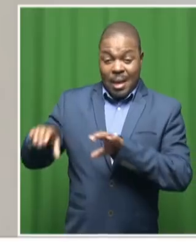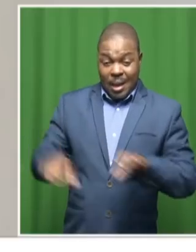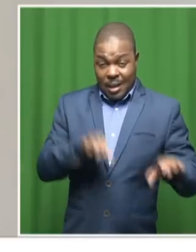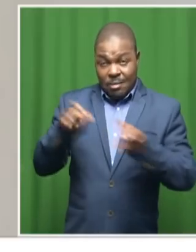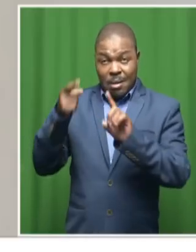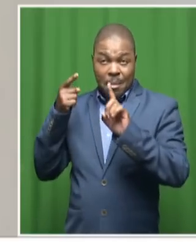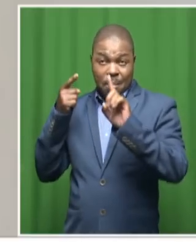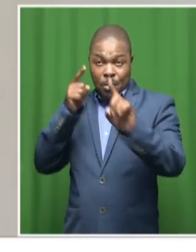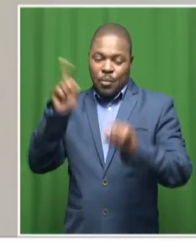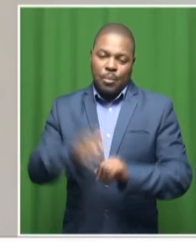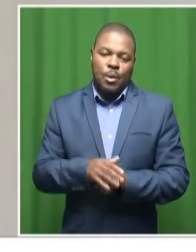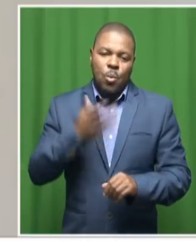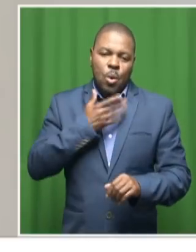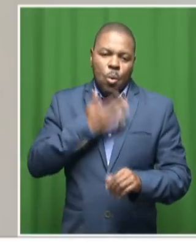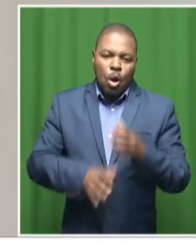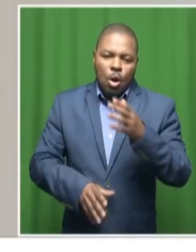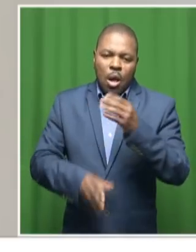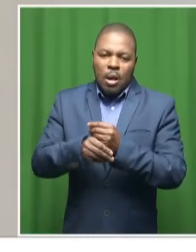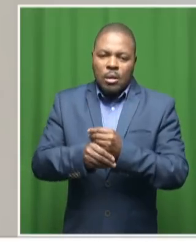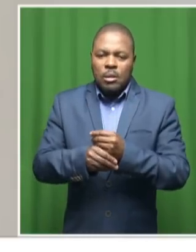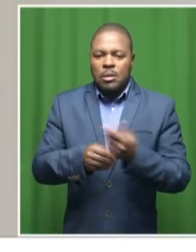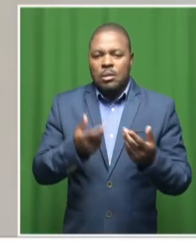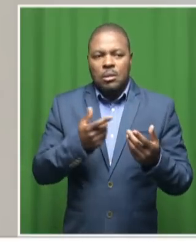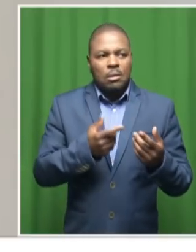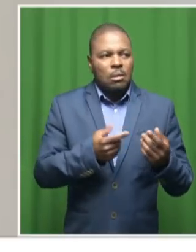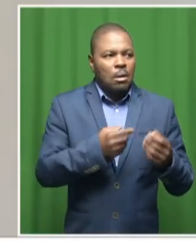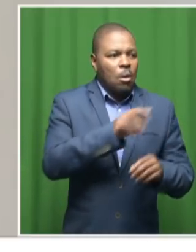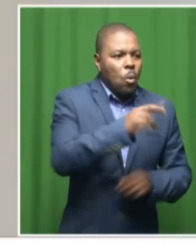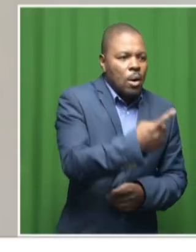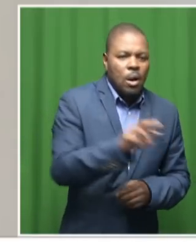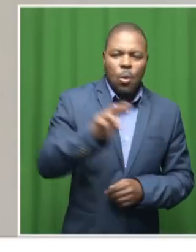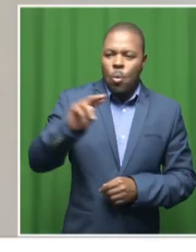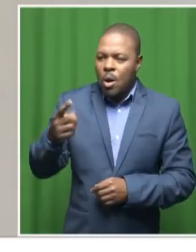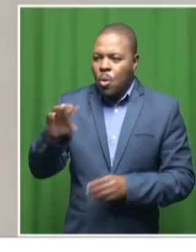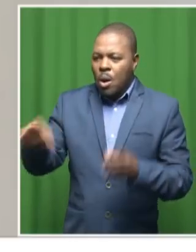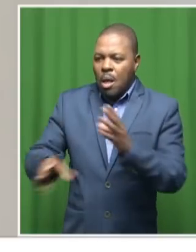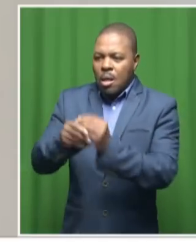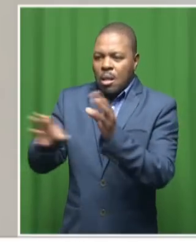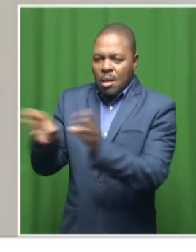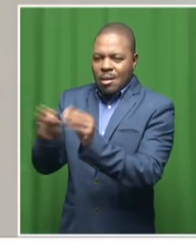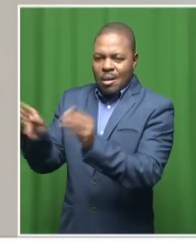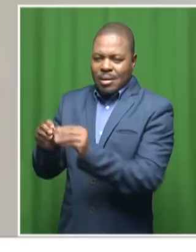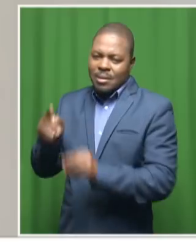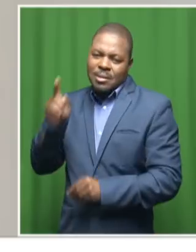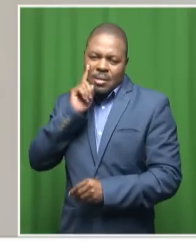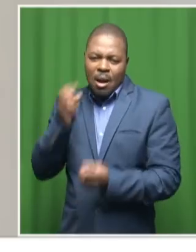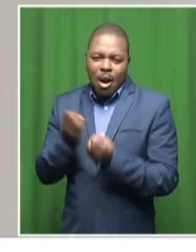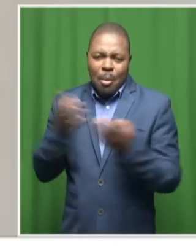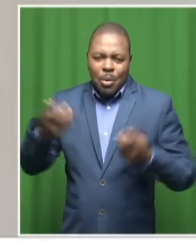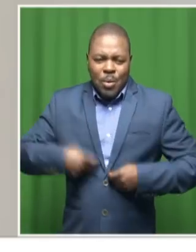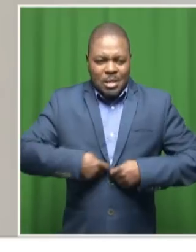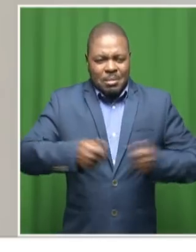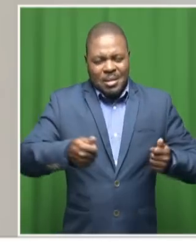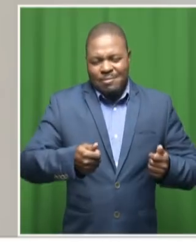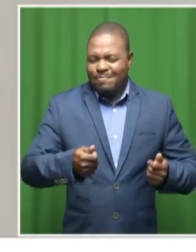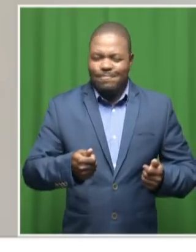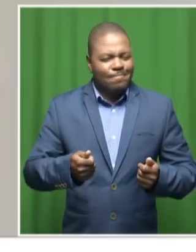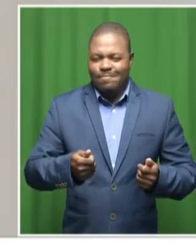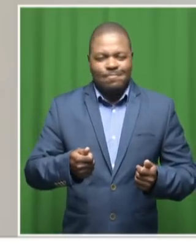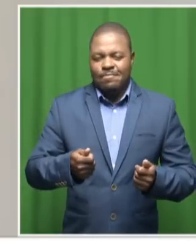to try and add 1 Rand plus 1 Rand plus 1 Rand and see how much is spent on a